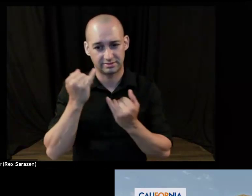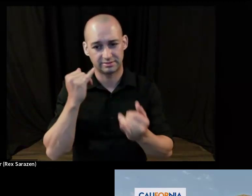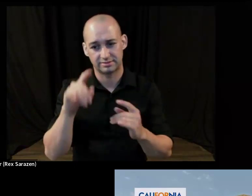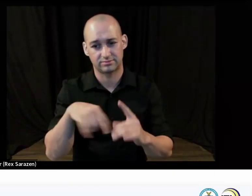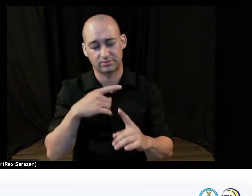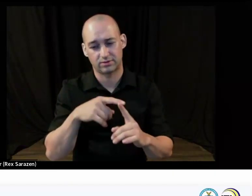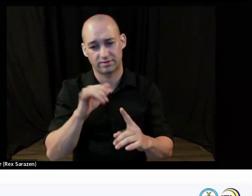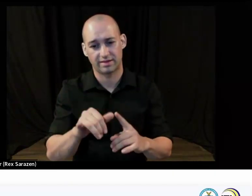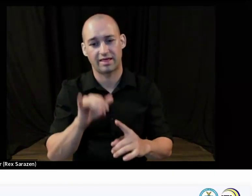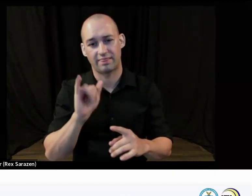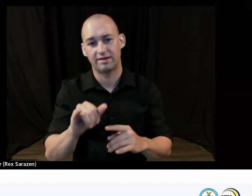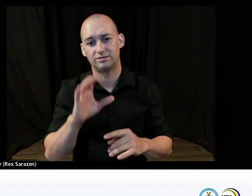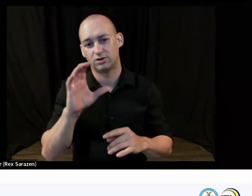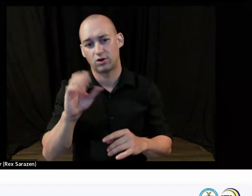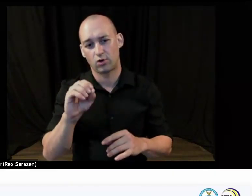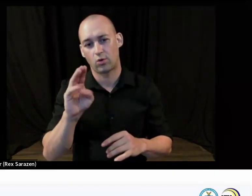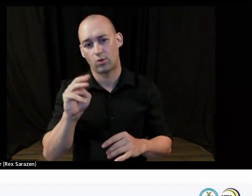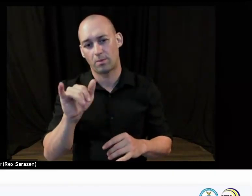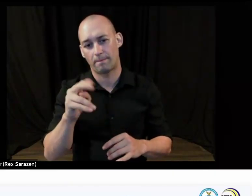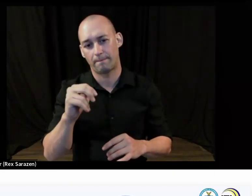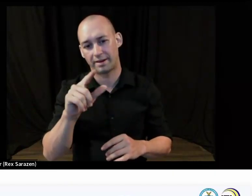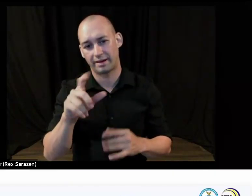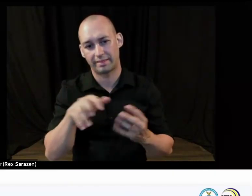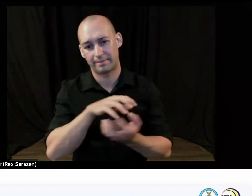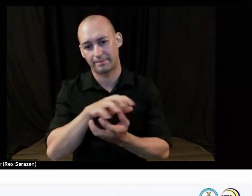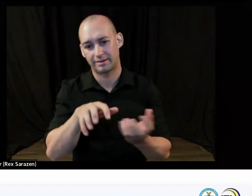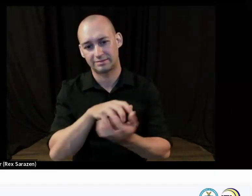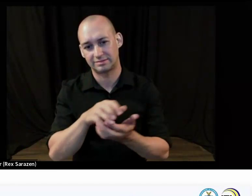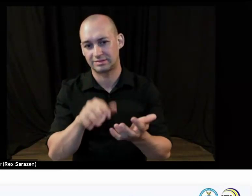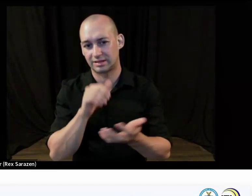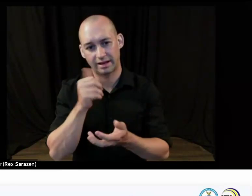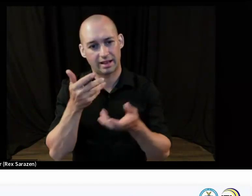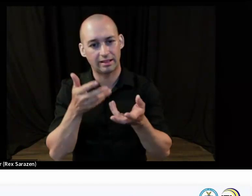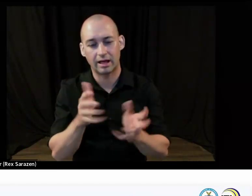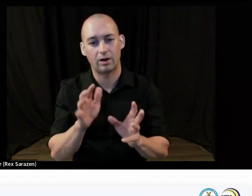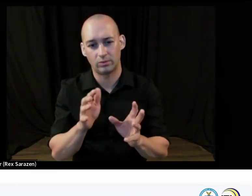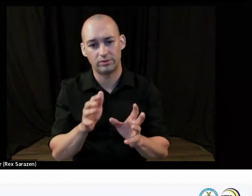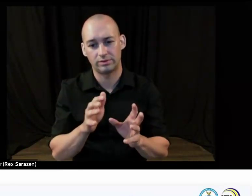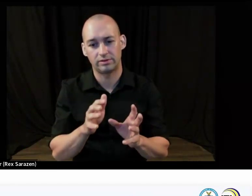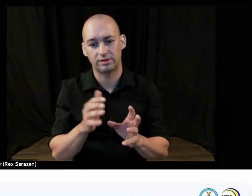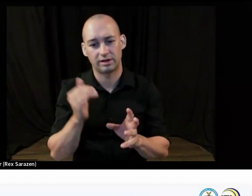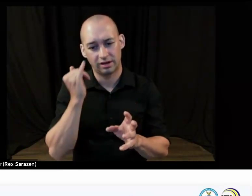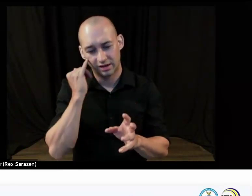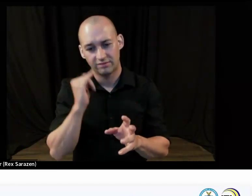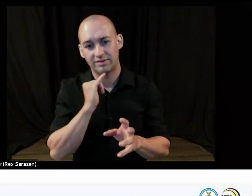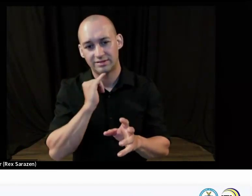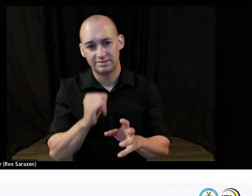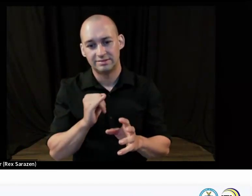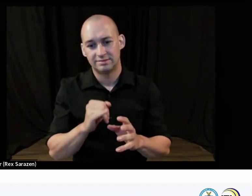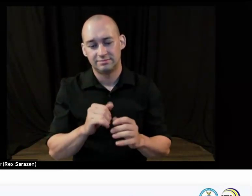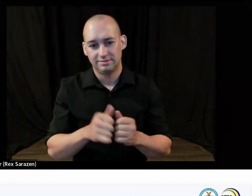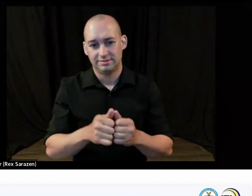that's the commingling that I was talking about that isn't allowed. If it is distinct